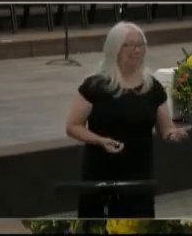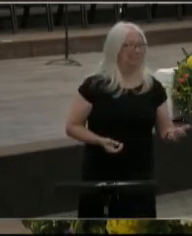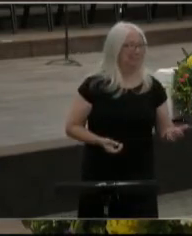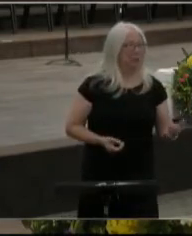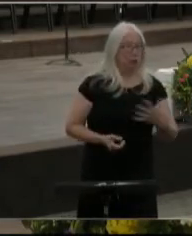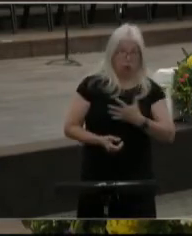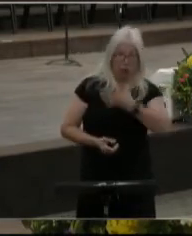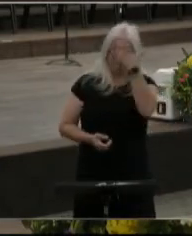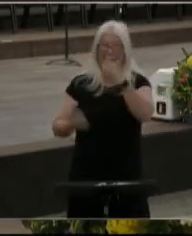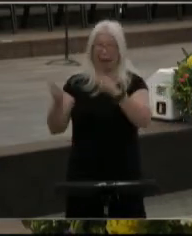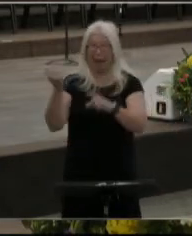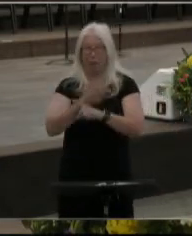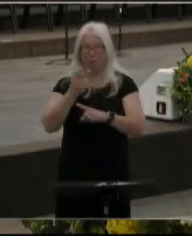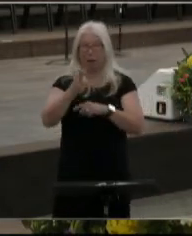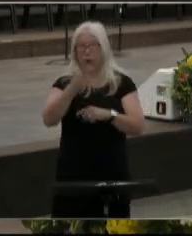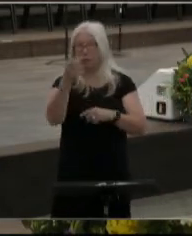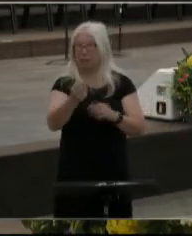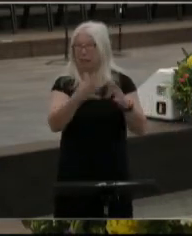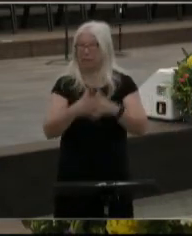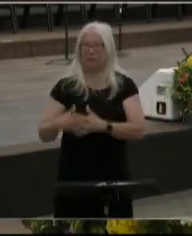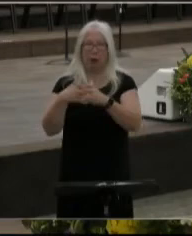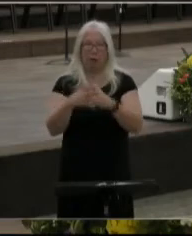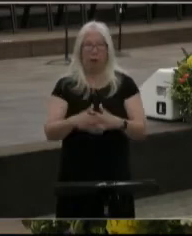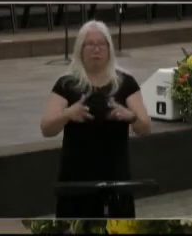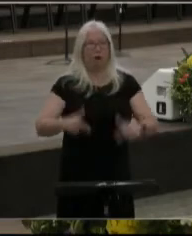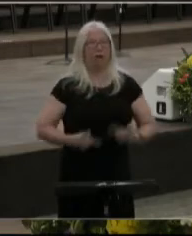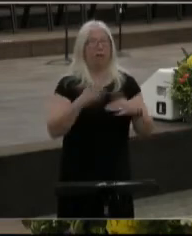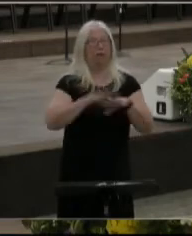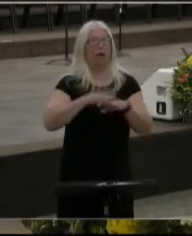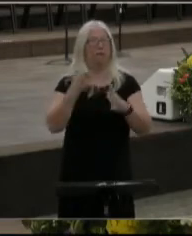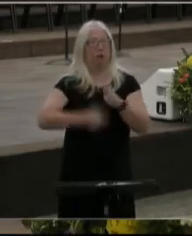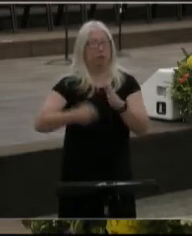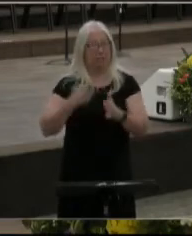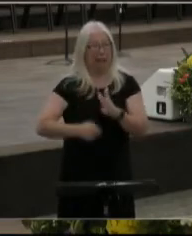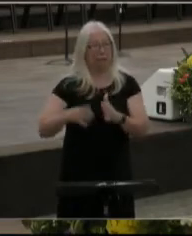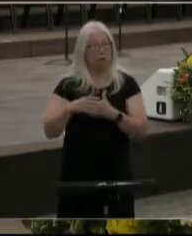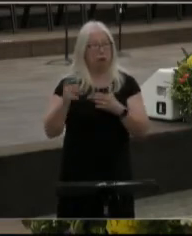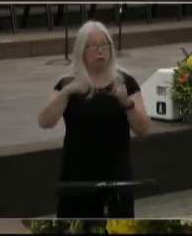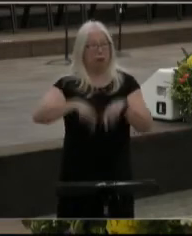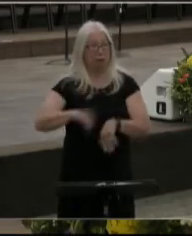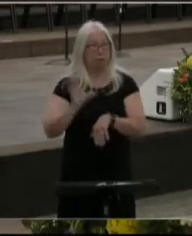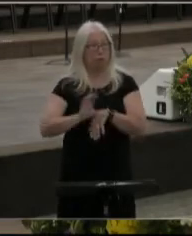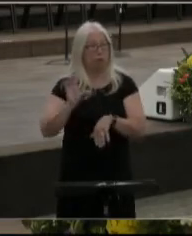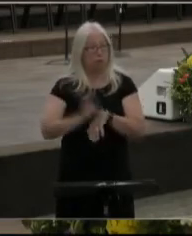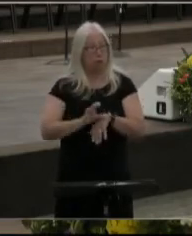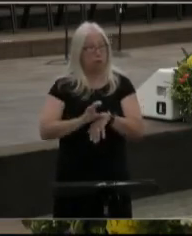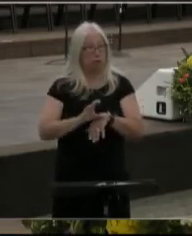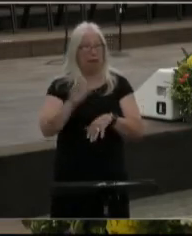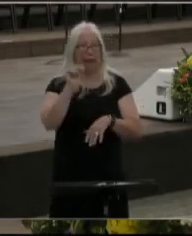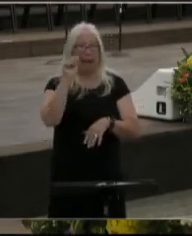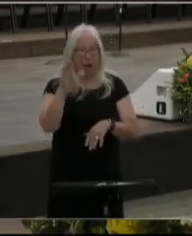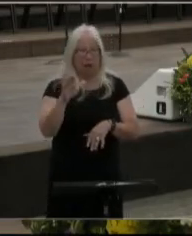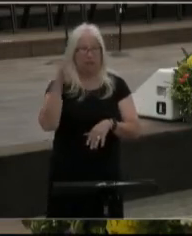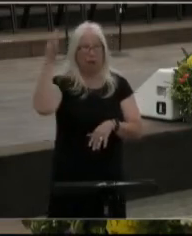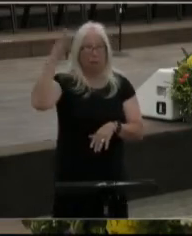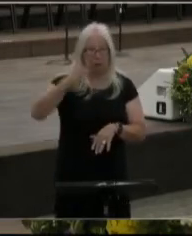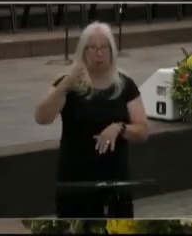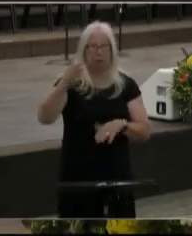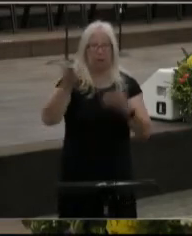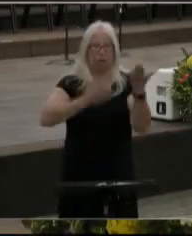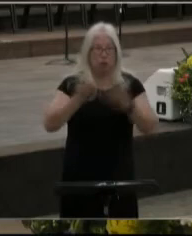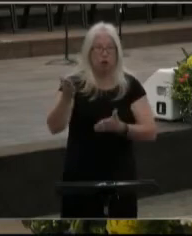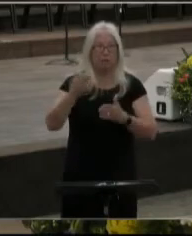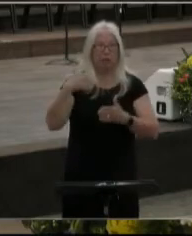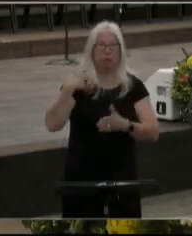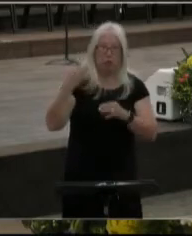You get mad at everybody in the United States of America for living off your tax dollars, but you come to the house of God and the air conditioning and the preaching and the serving